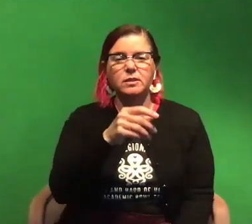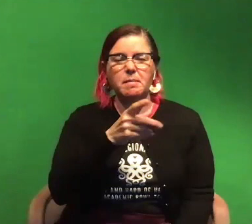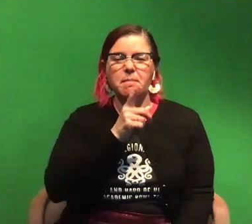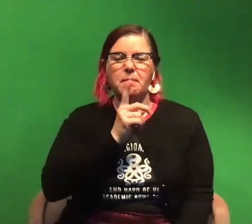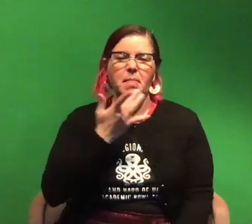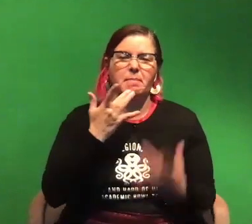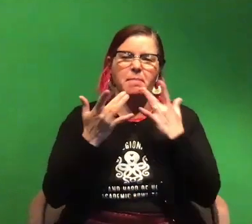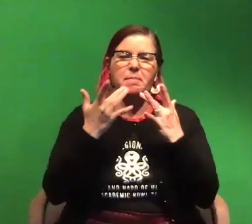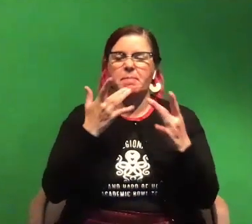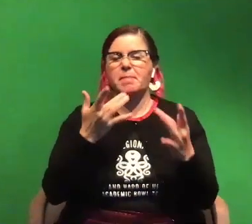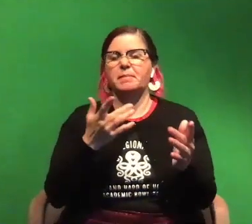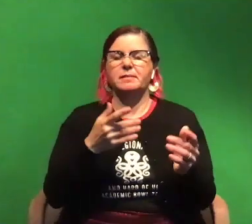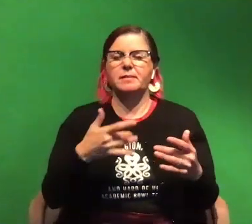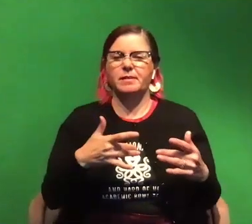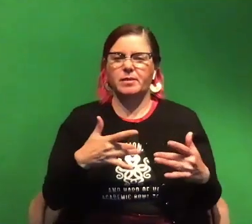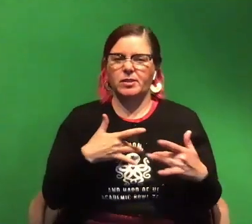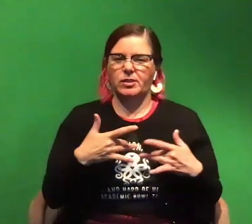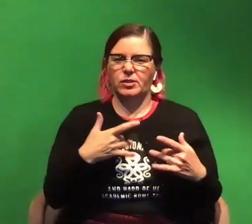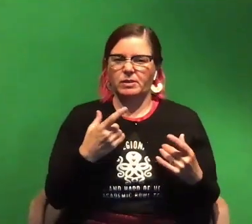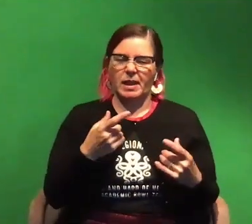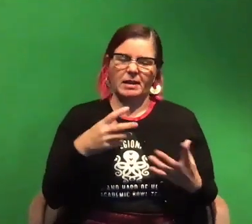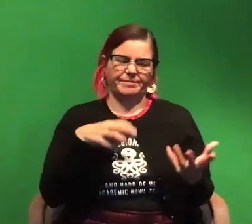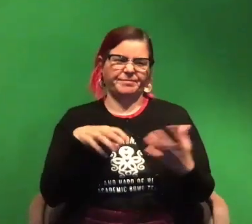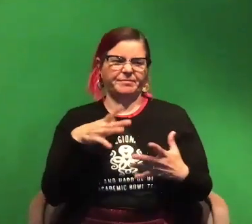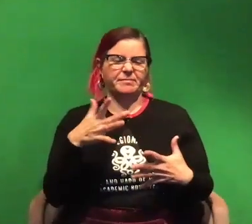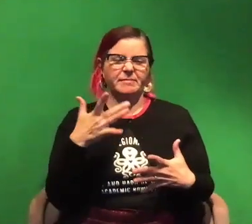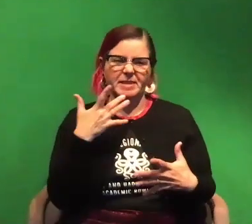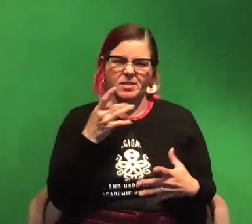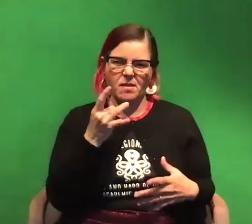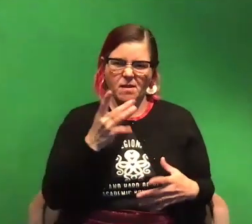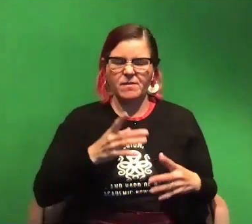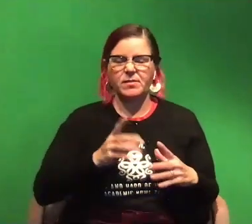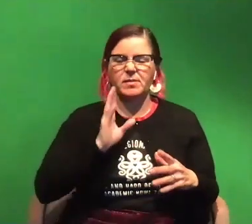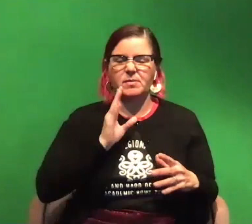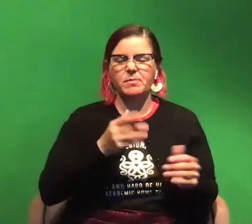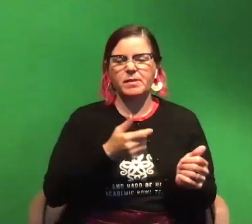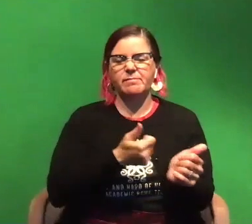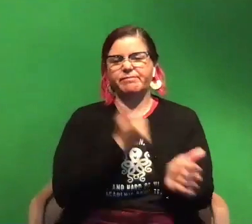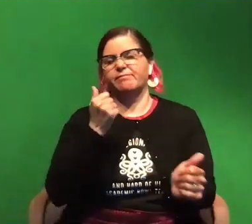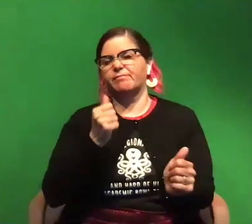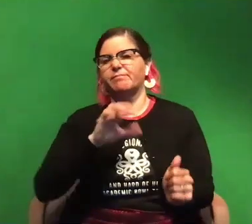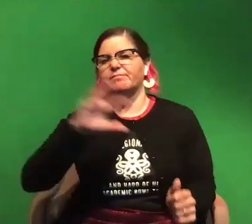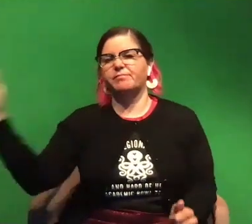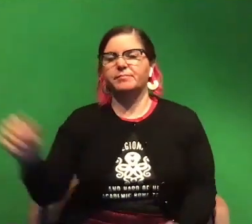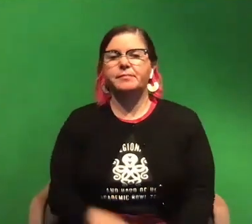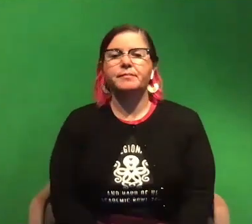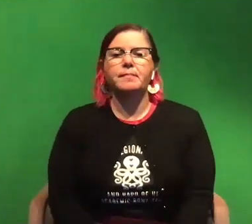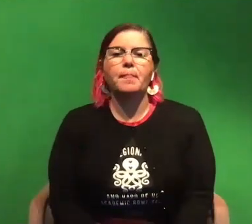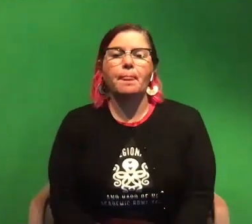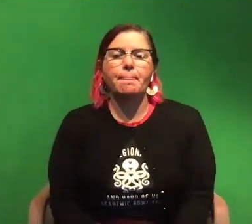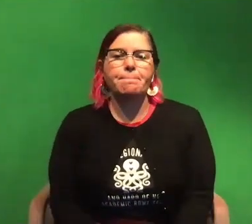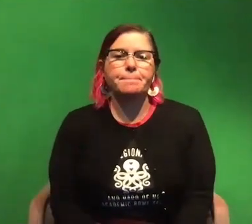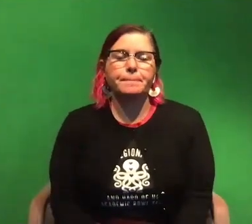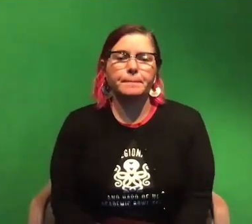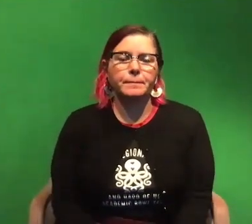more concerned with what that kind of disorienting sort of taste and clouded vision is rather than where that tasty cephalopod went.